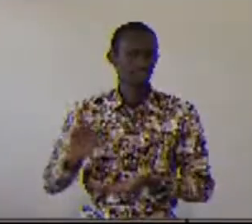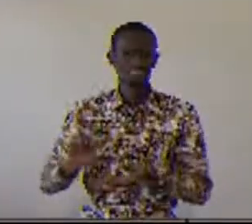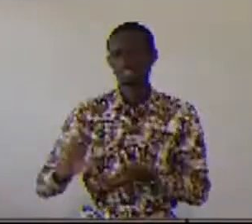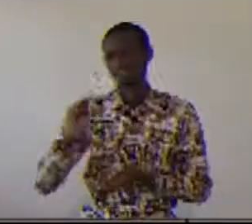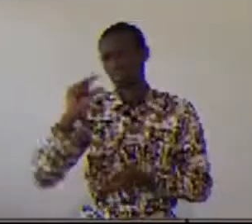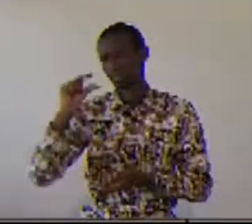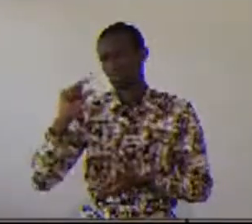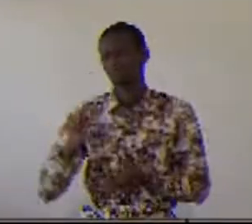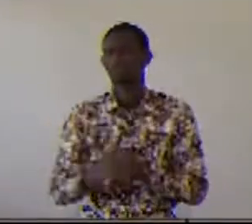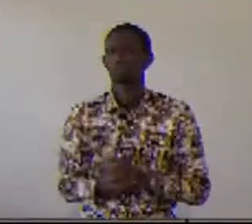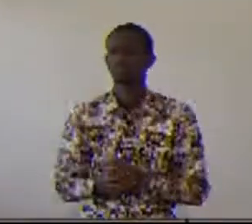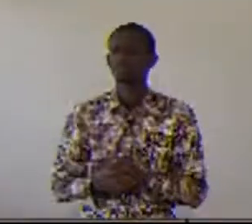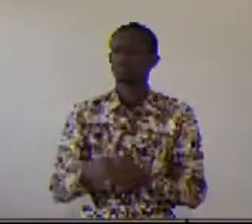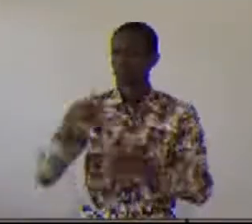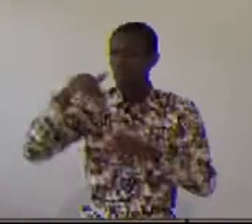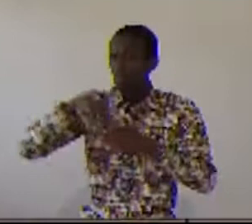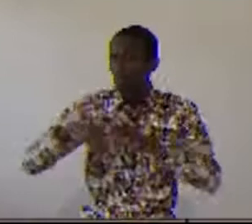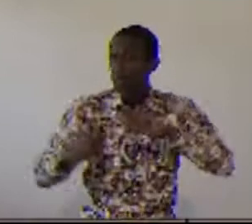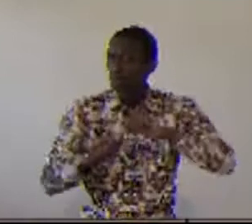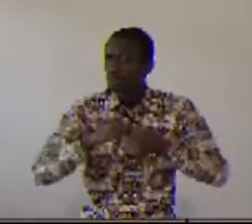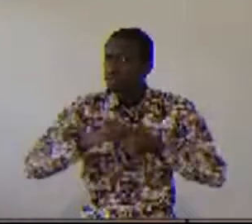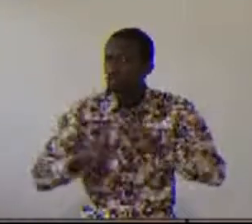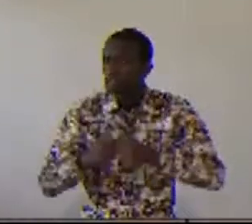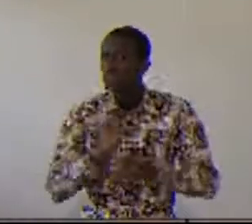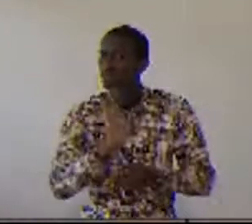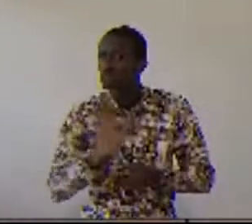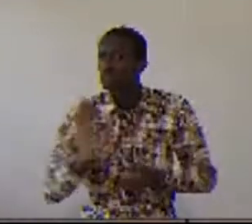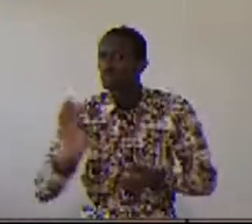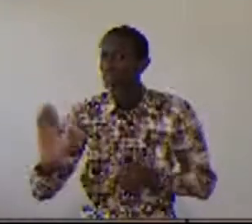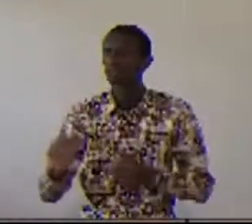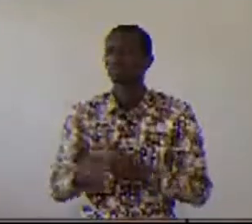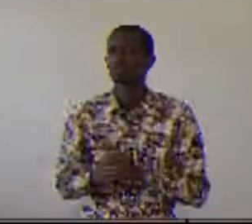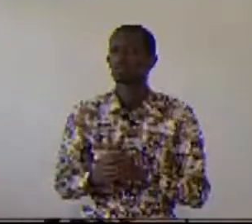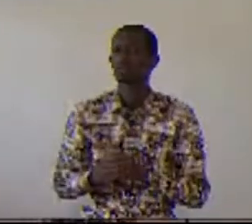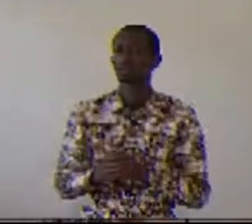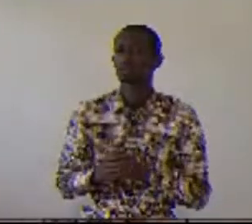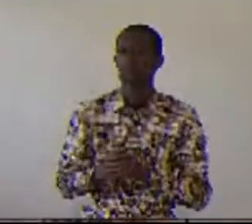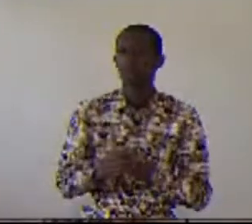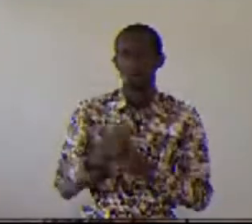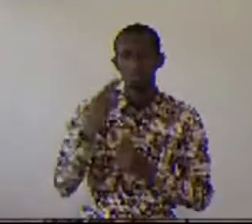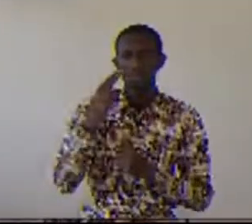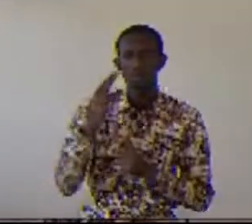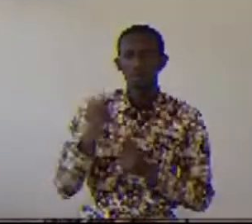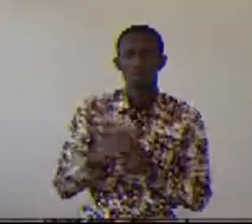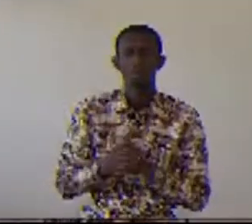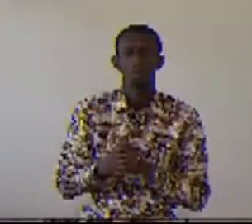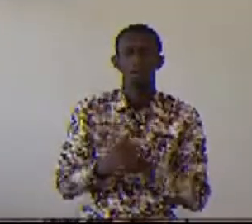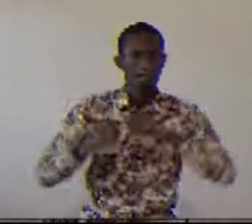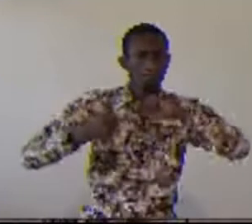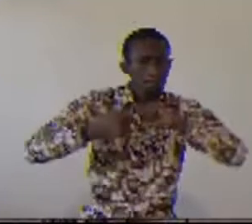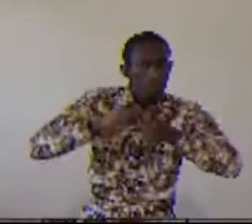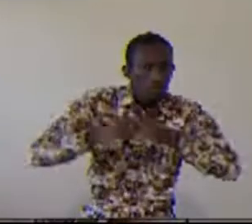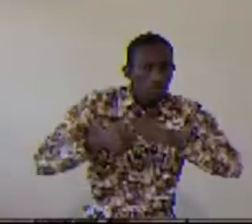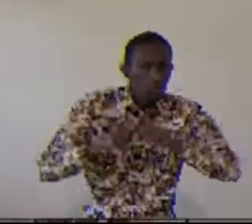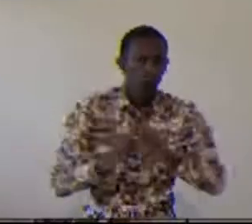into metals and non-metals. And as I said, it shouldn't be confused